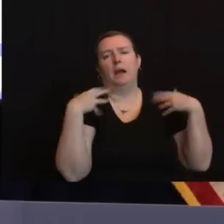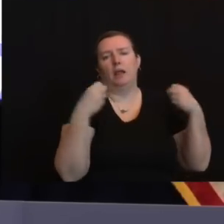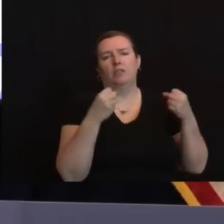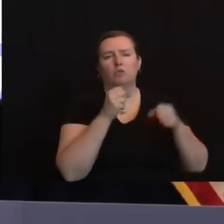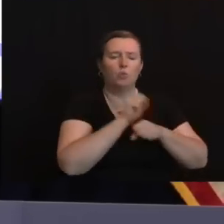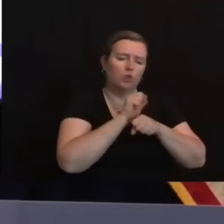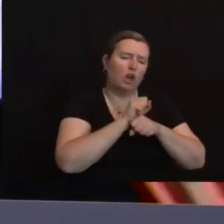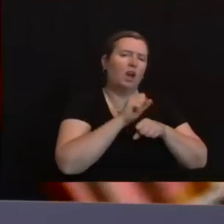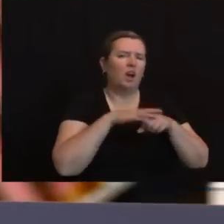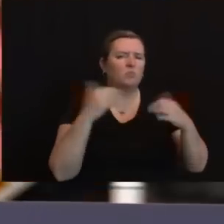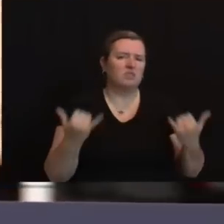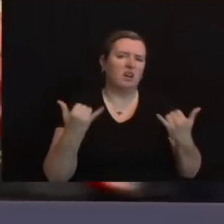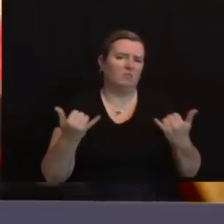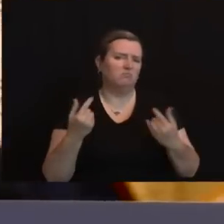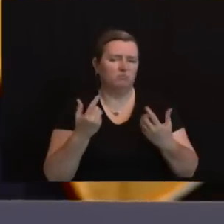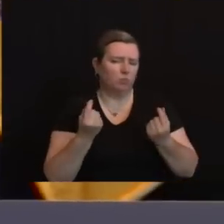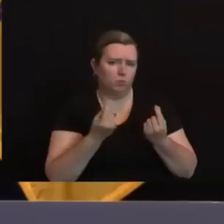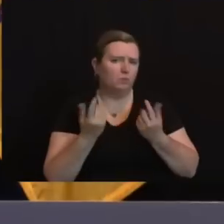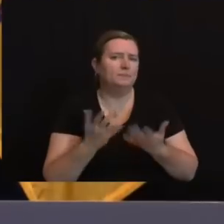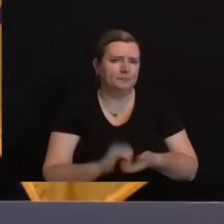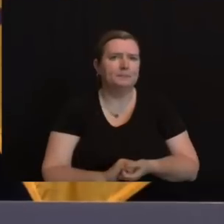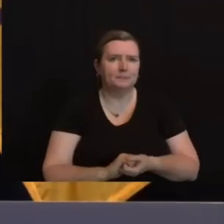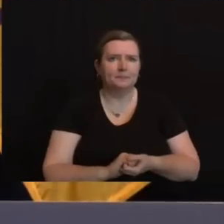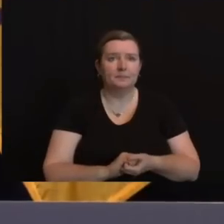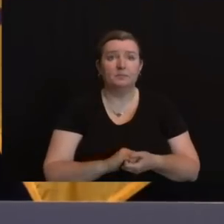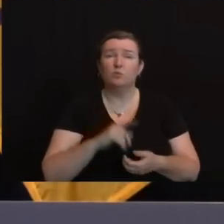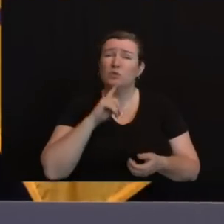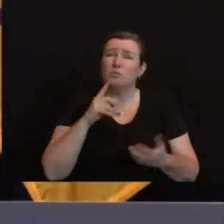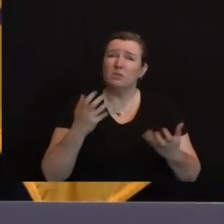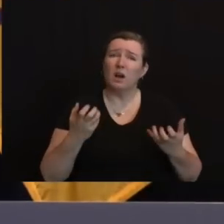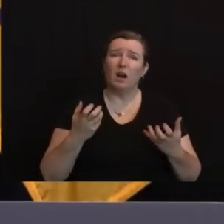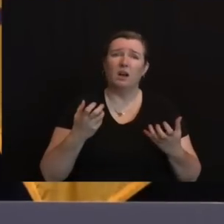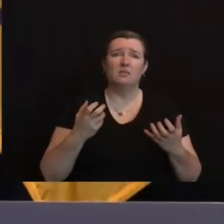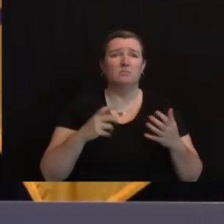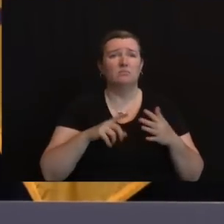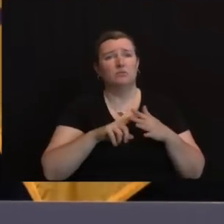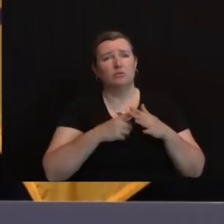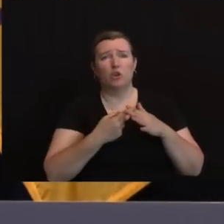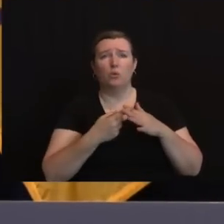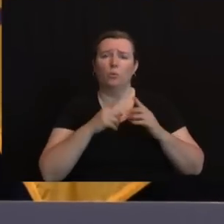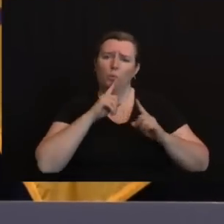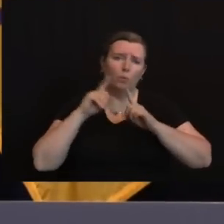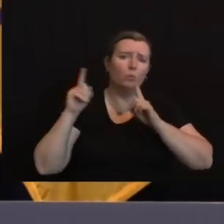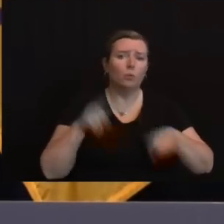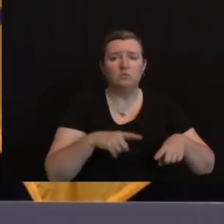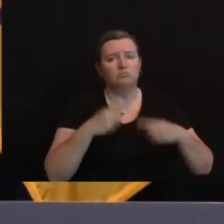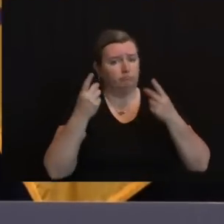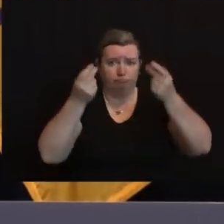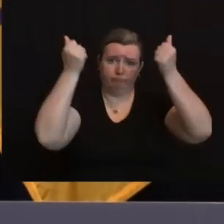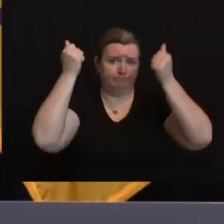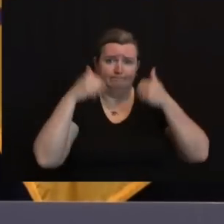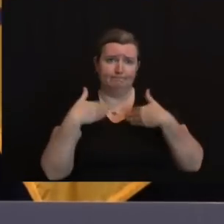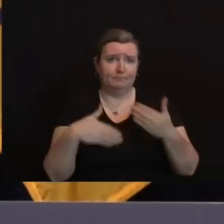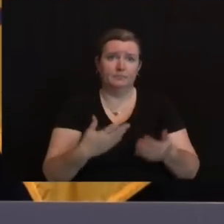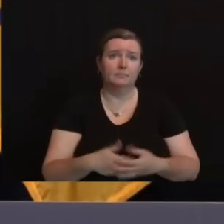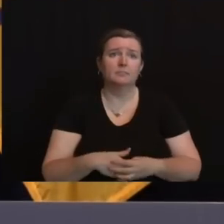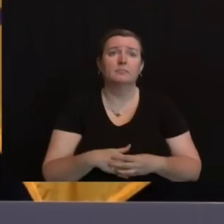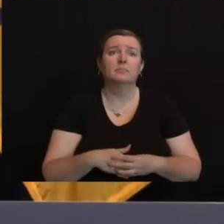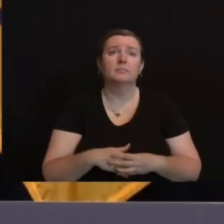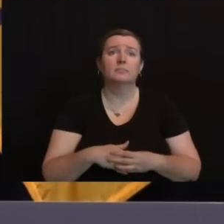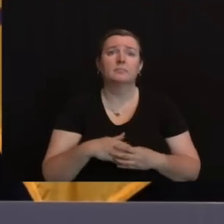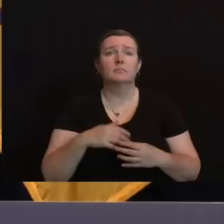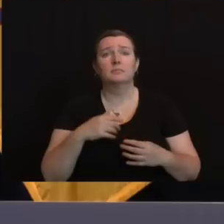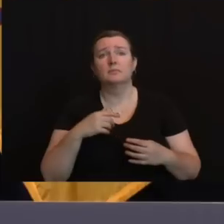now. As we said, we wanted to get out there quickly. This is one where most of the things we do, we have a longer